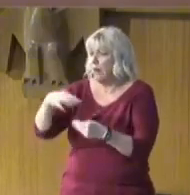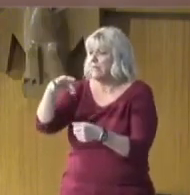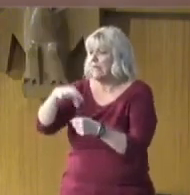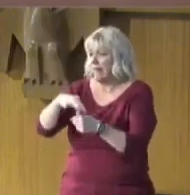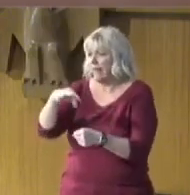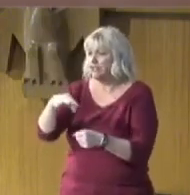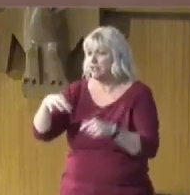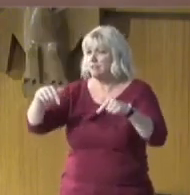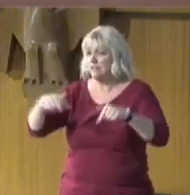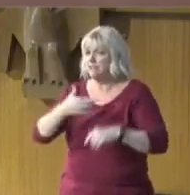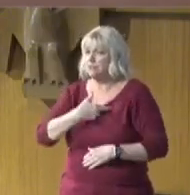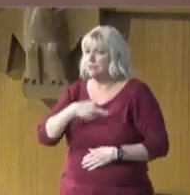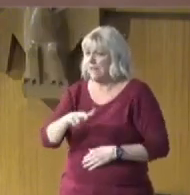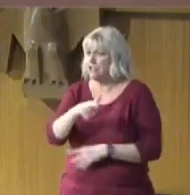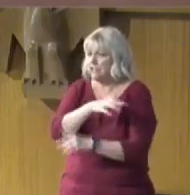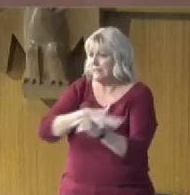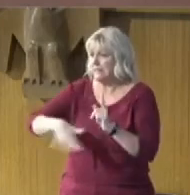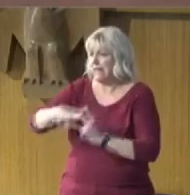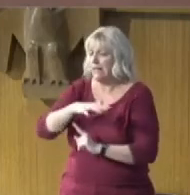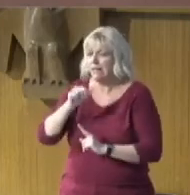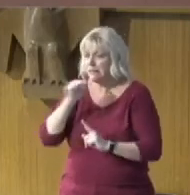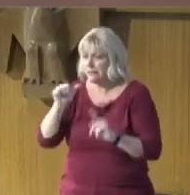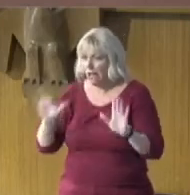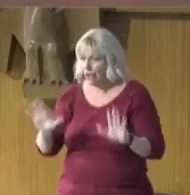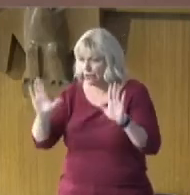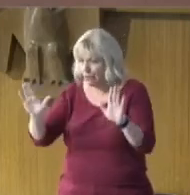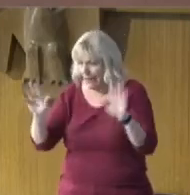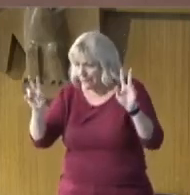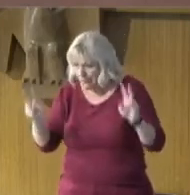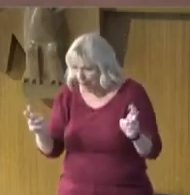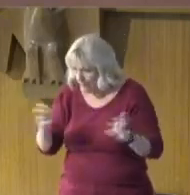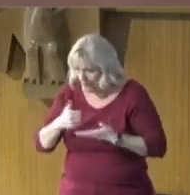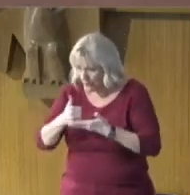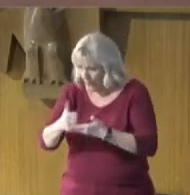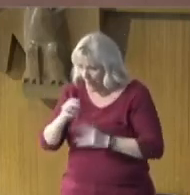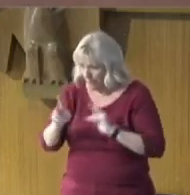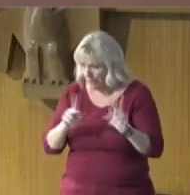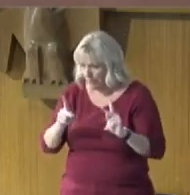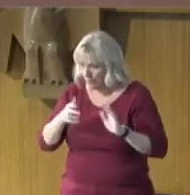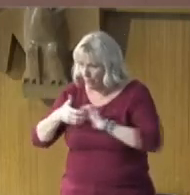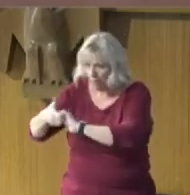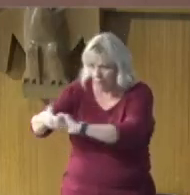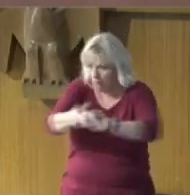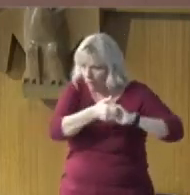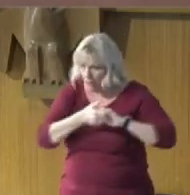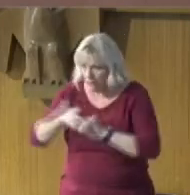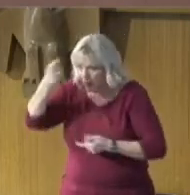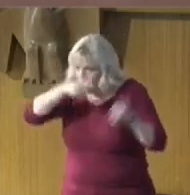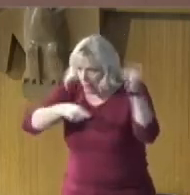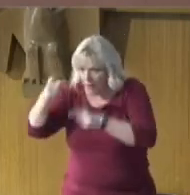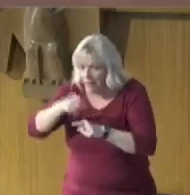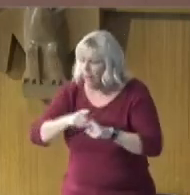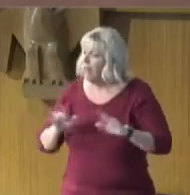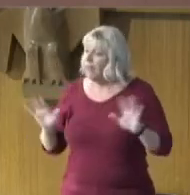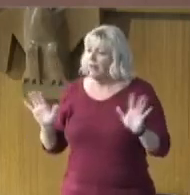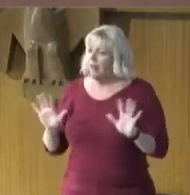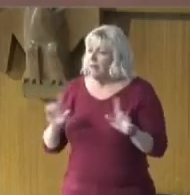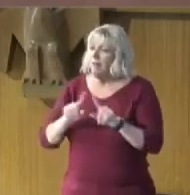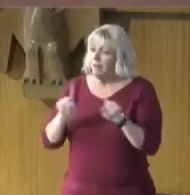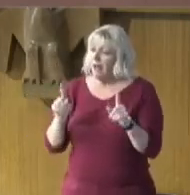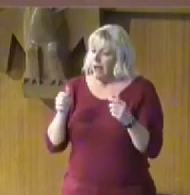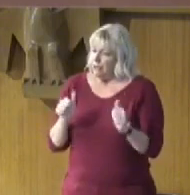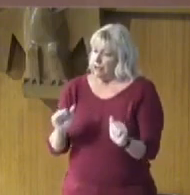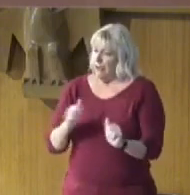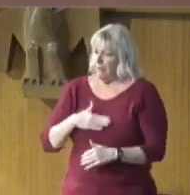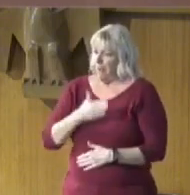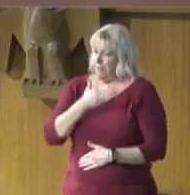not topics you bring up in order to get everyone to harmonize and get on the same page, right? I'm going to do my best to make